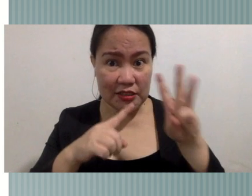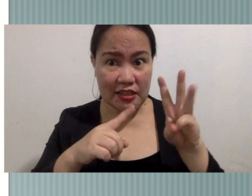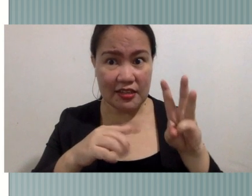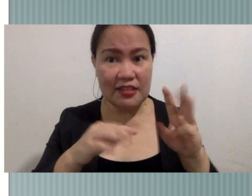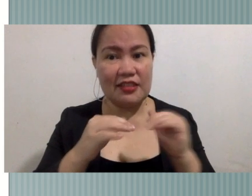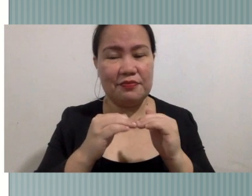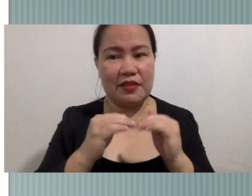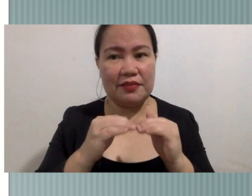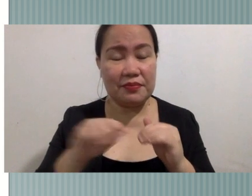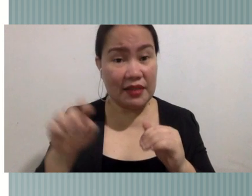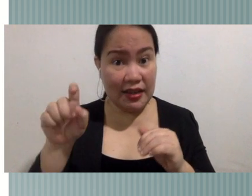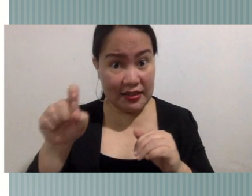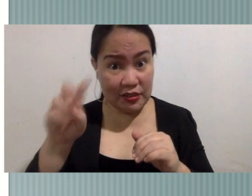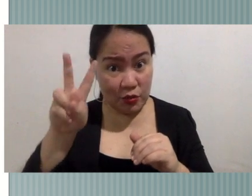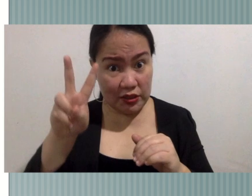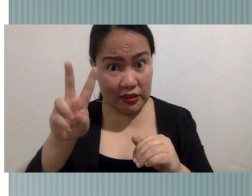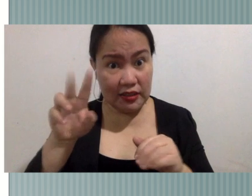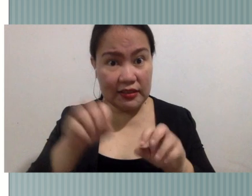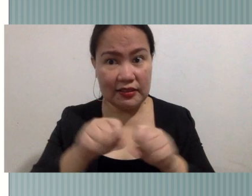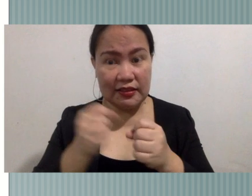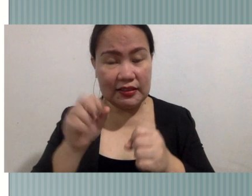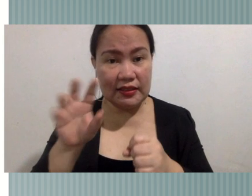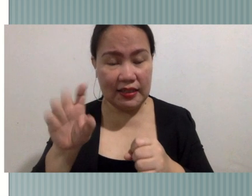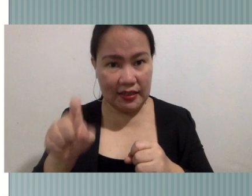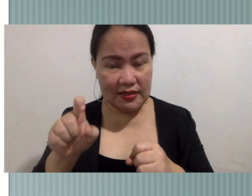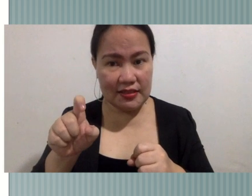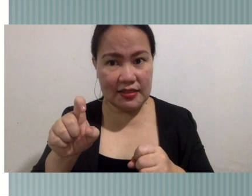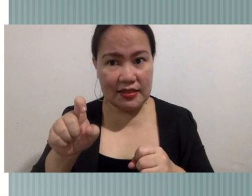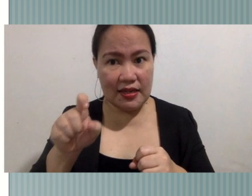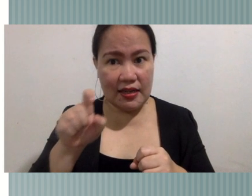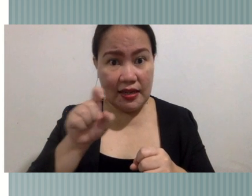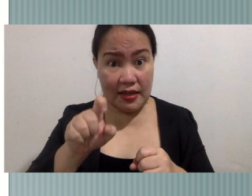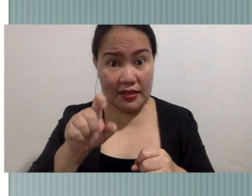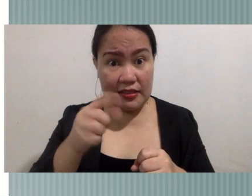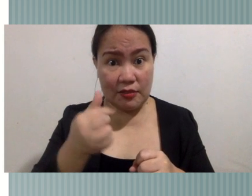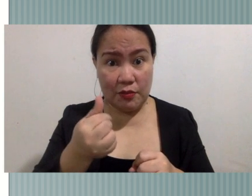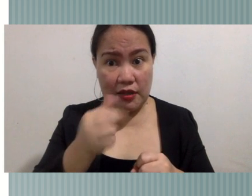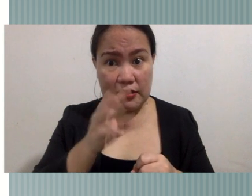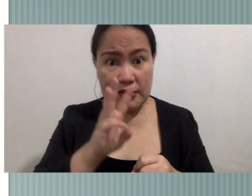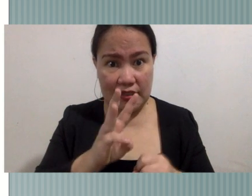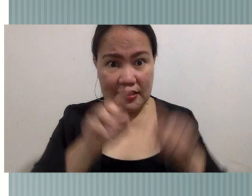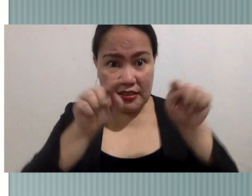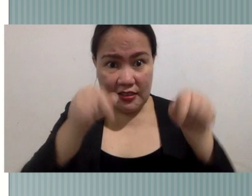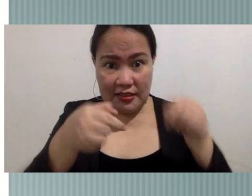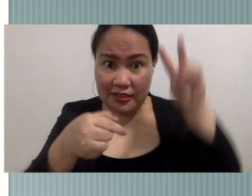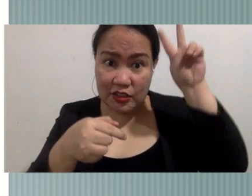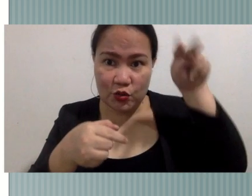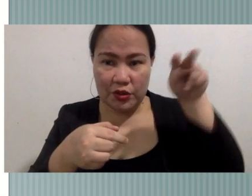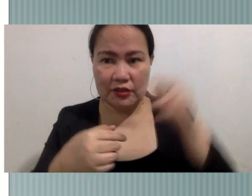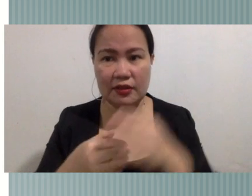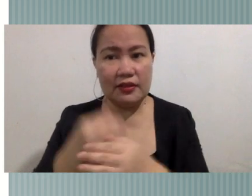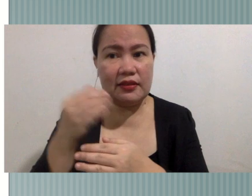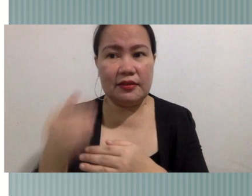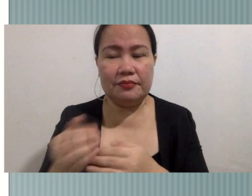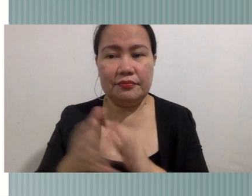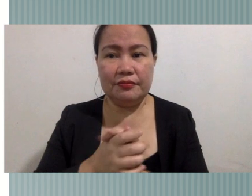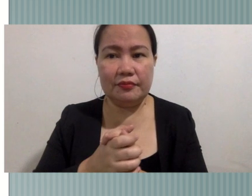is x plus 6 squared.